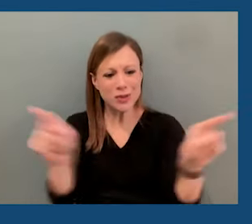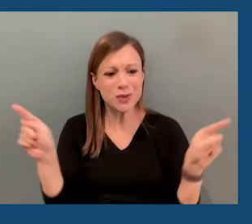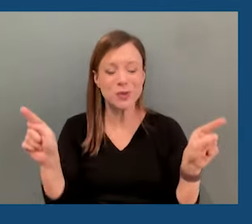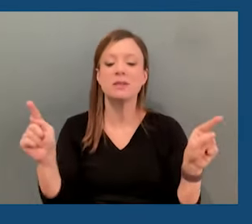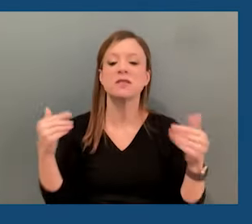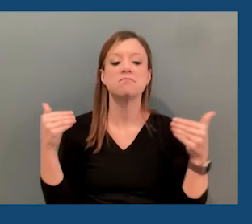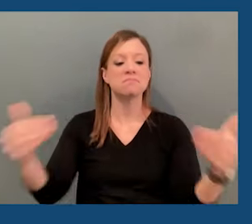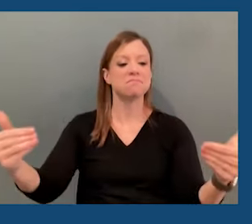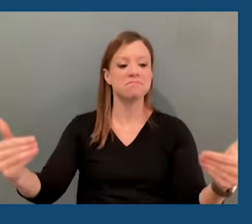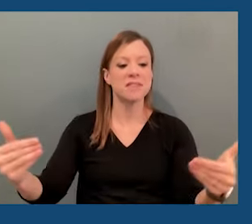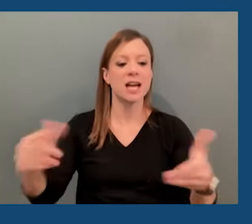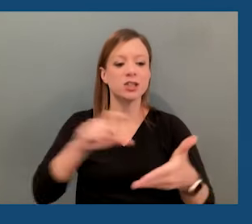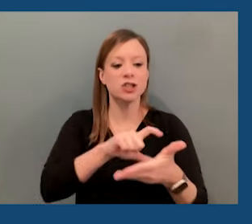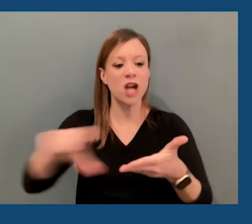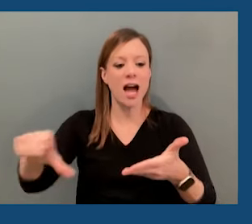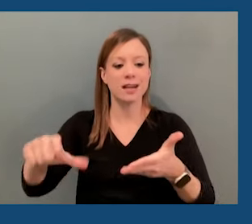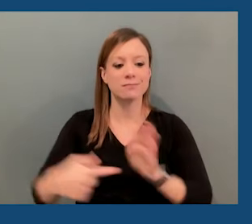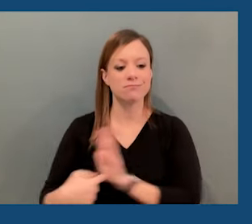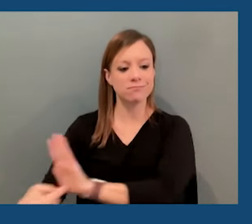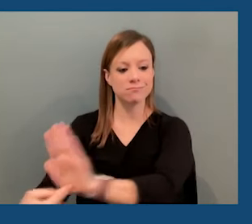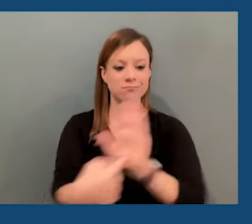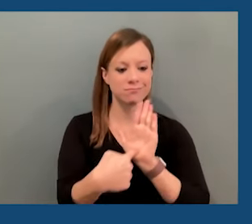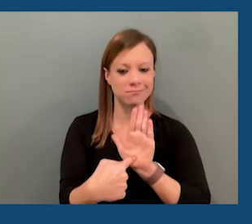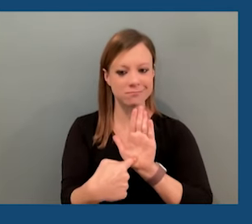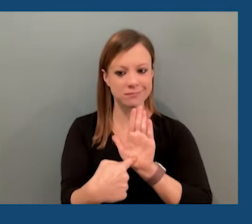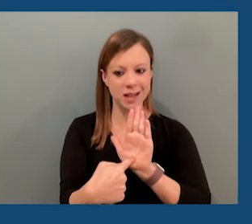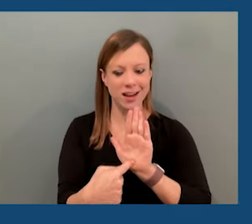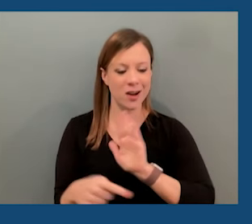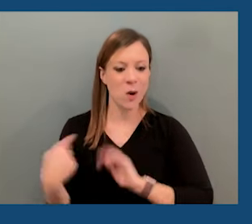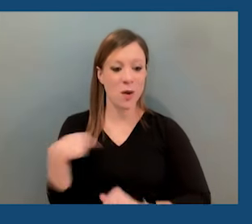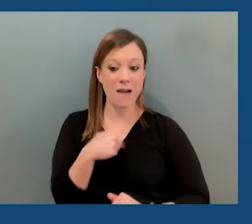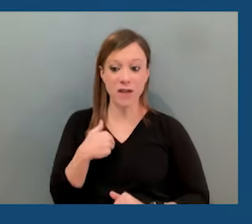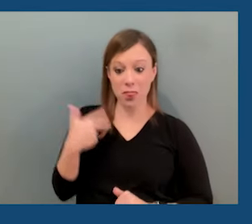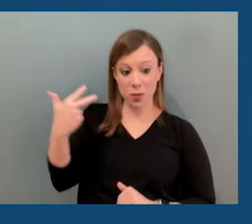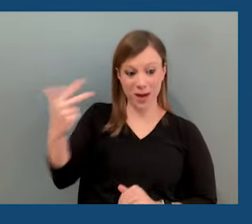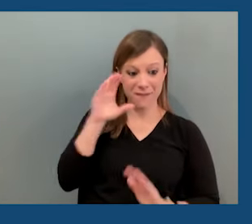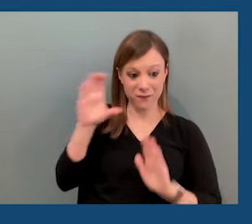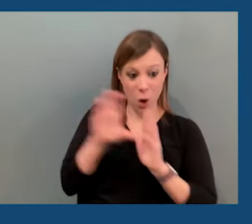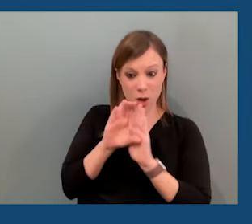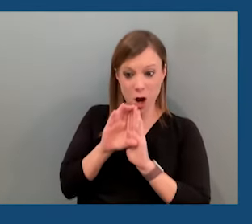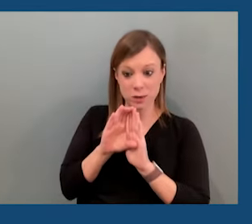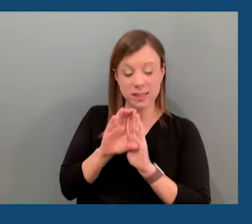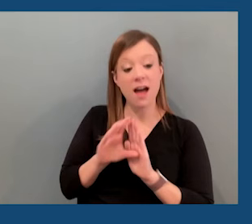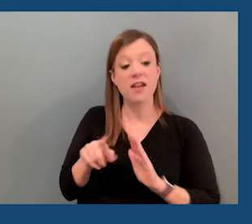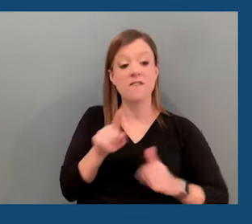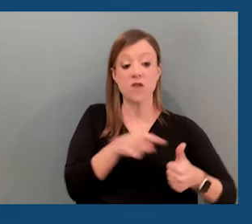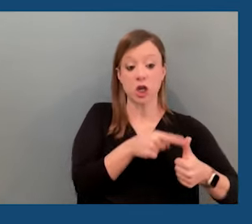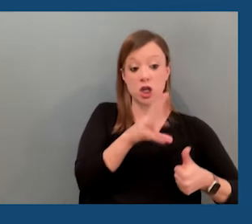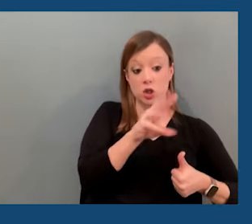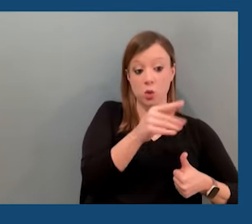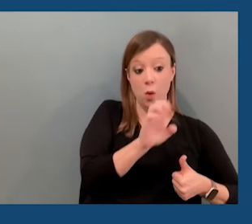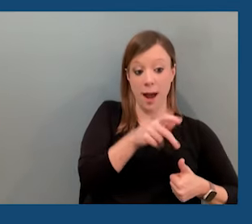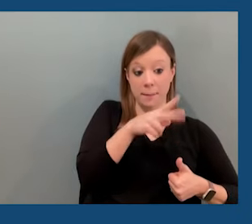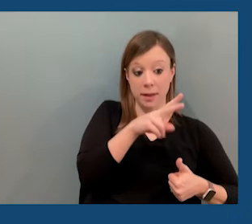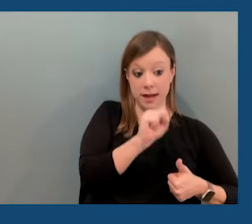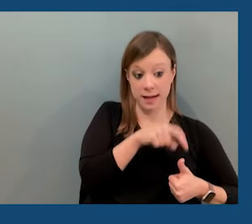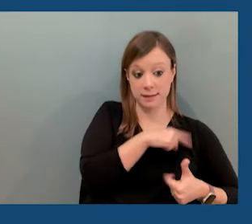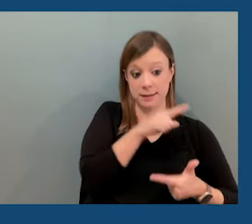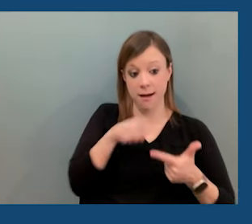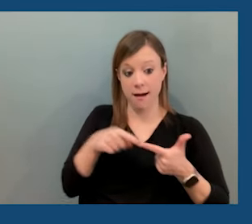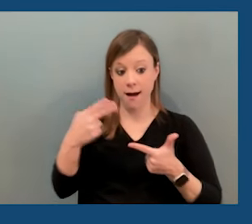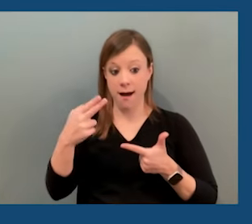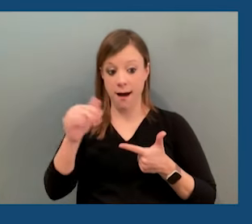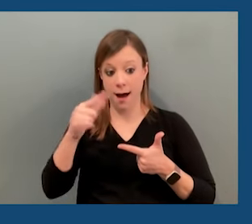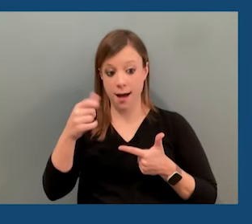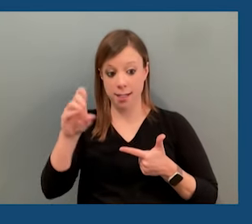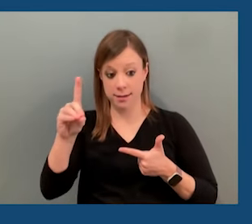checks. We're going to have three photos. The first up will be the City of White Plains, then we'll do Highland Falls, and then we'll do Montgomery. So please, the City of White